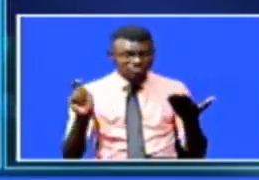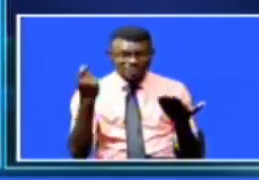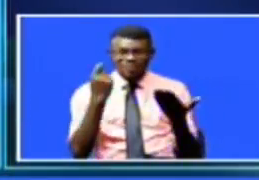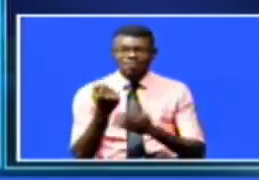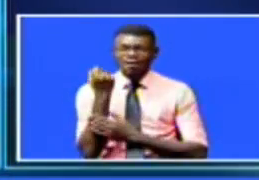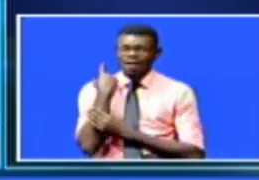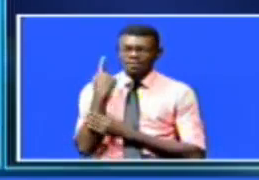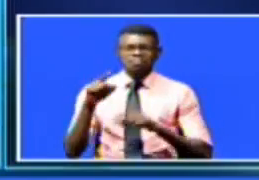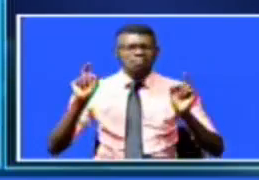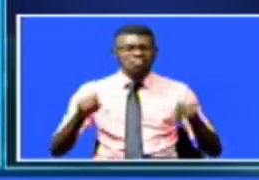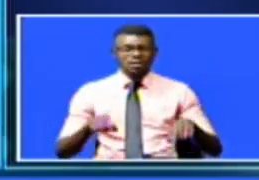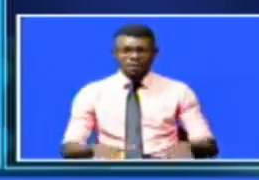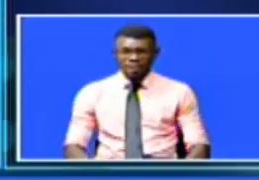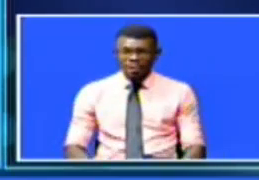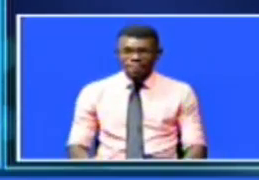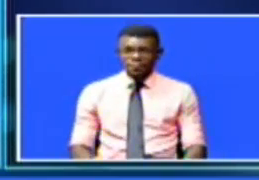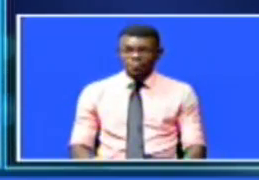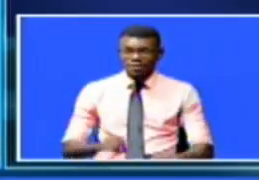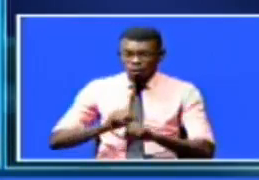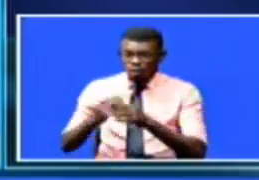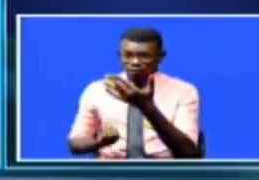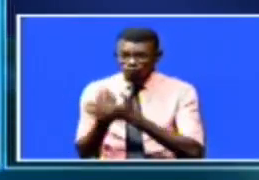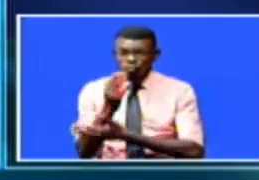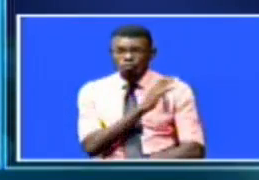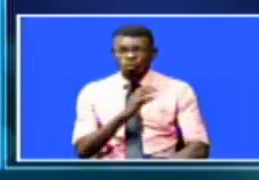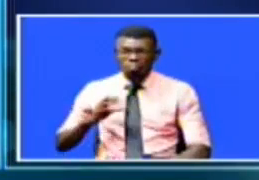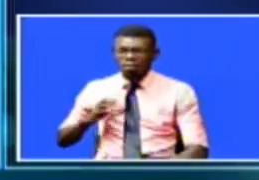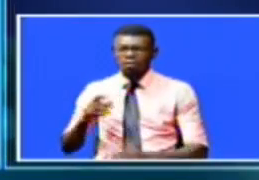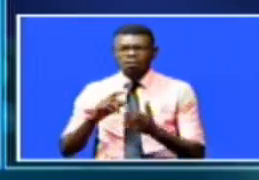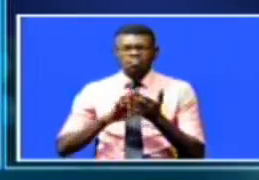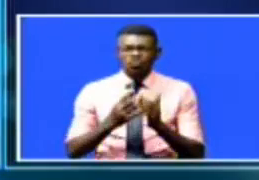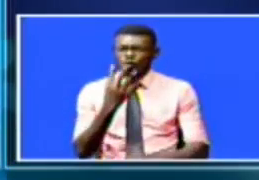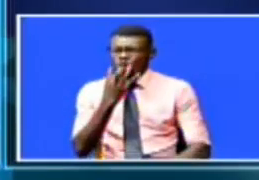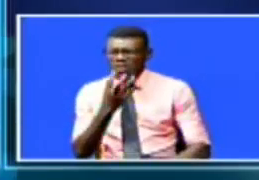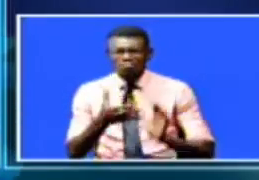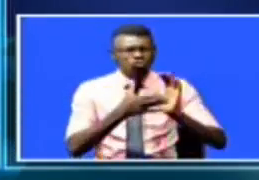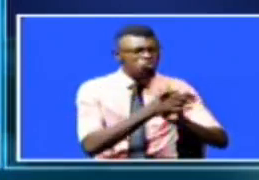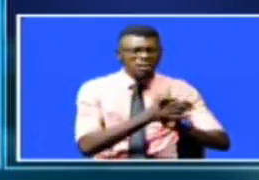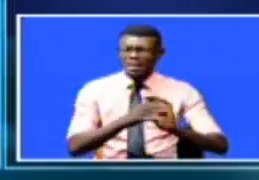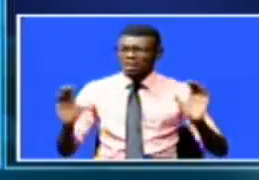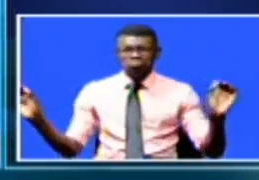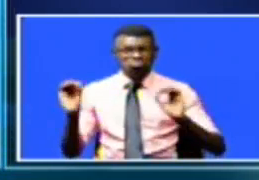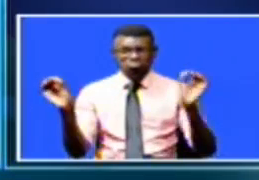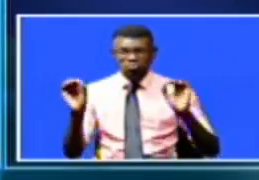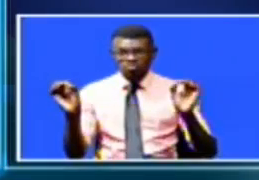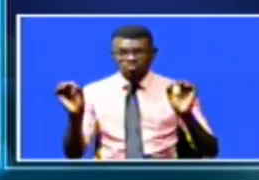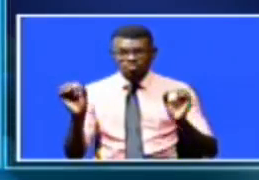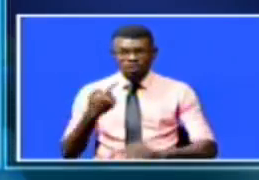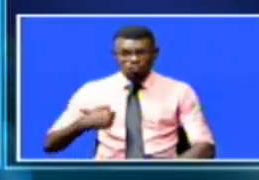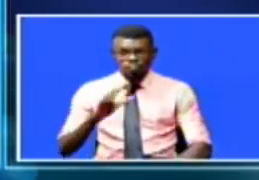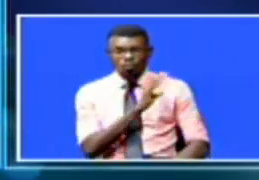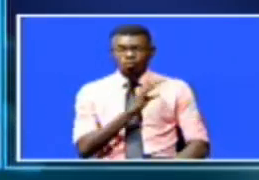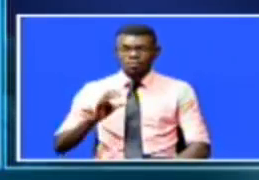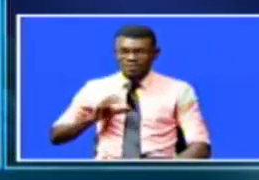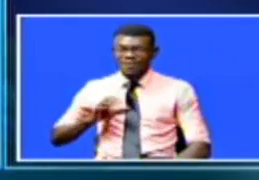that when we form that committee, we are no longer ODM or Jubilee. We are actually a committee of